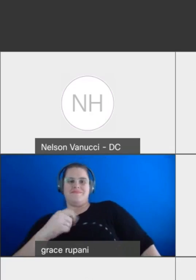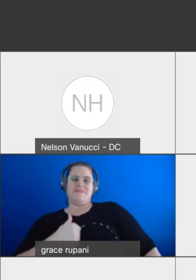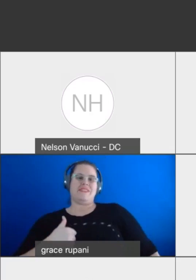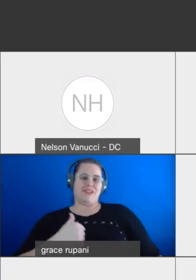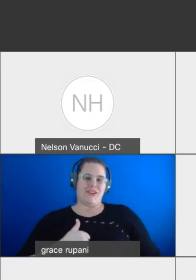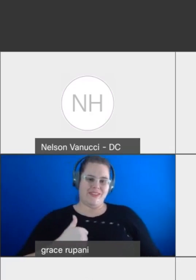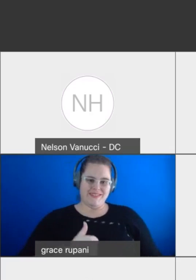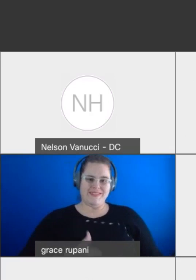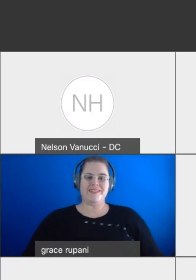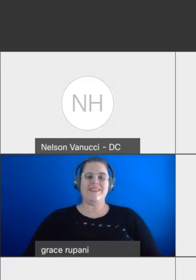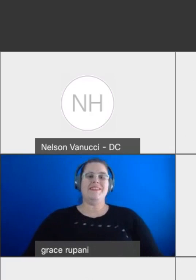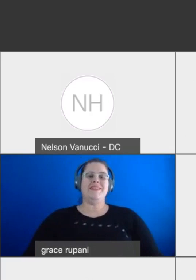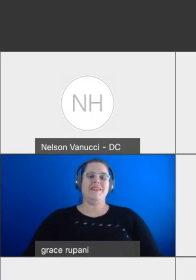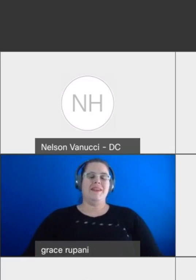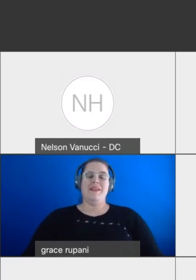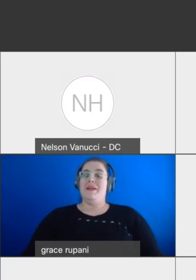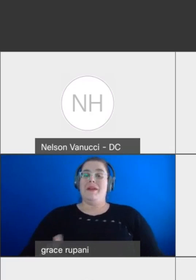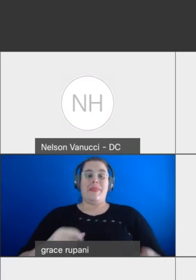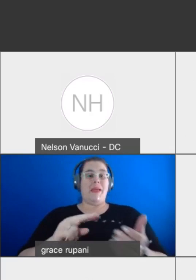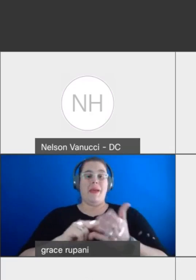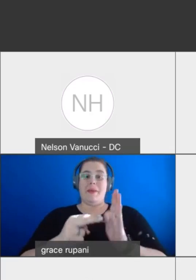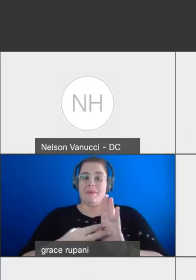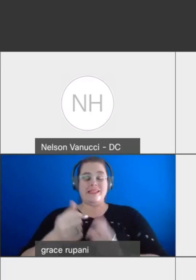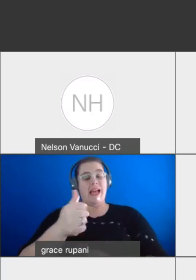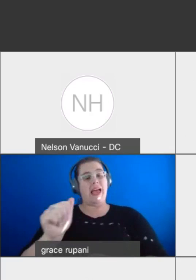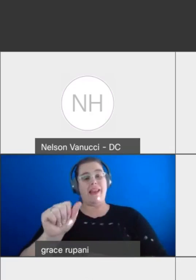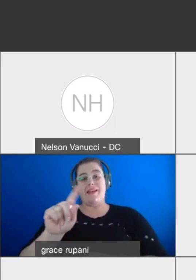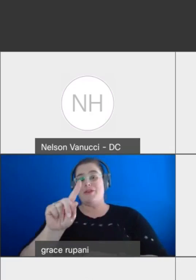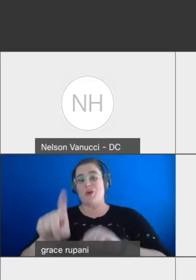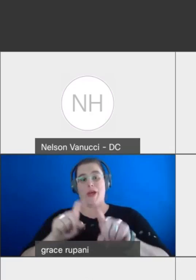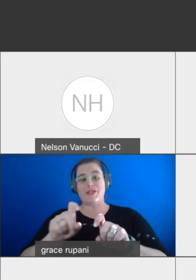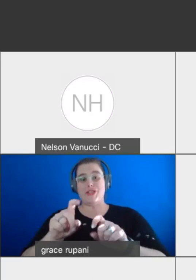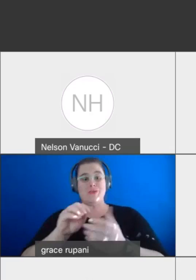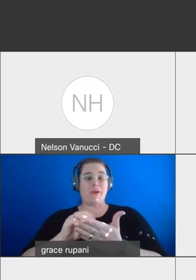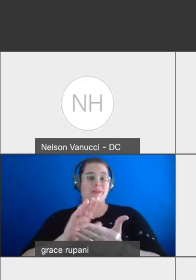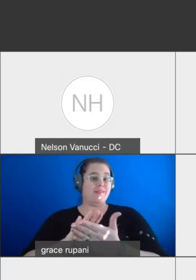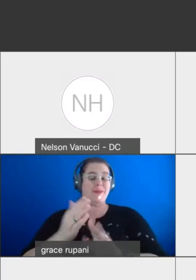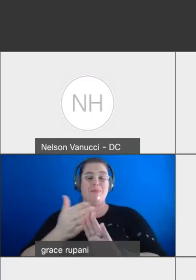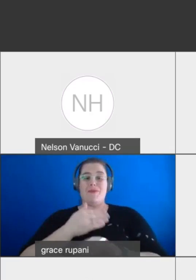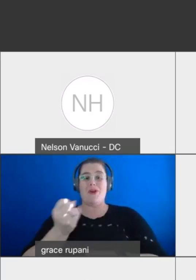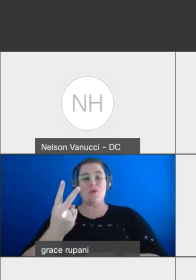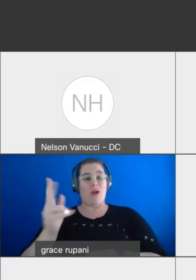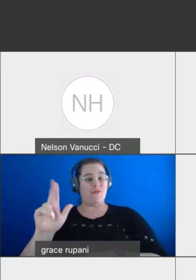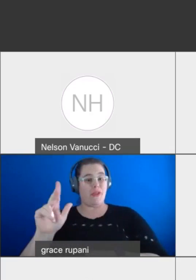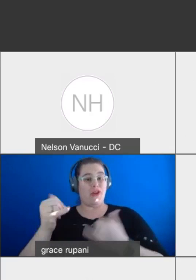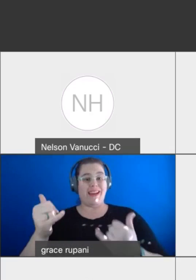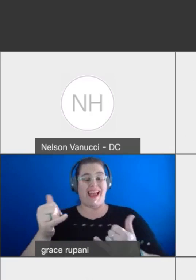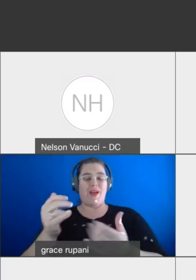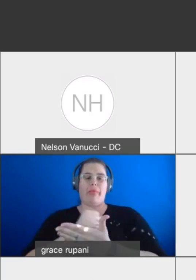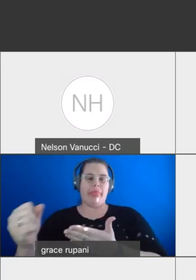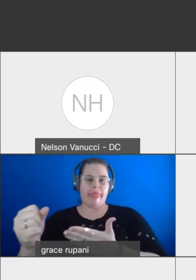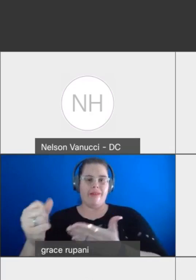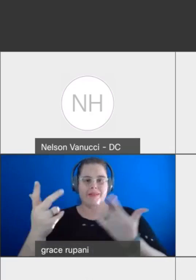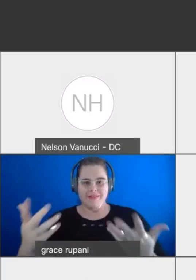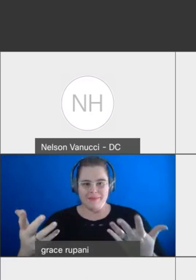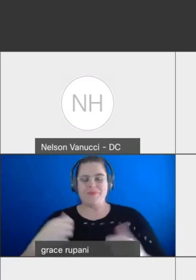is I have lost any questions that were entered prior to 12:23. So there was